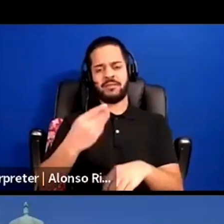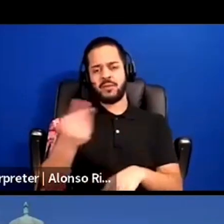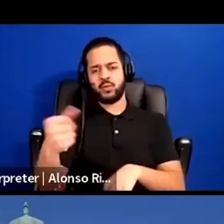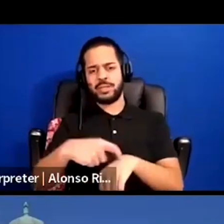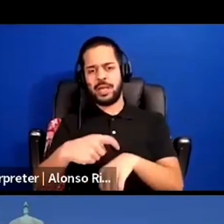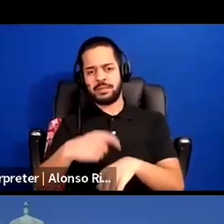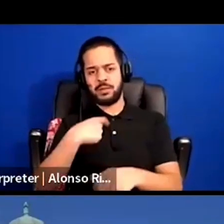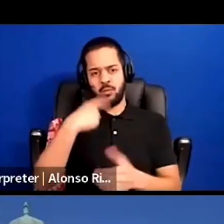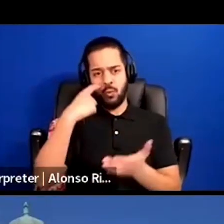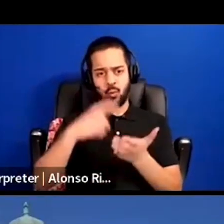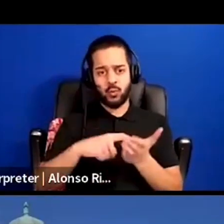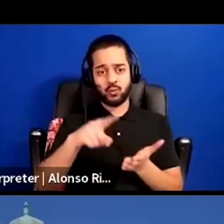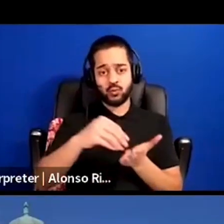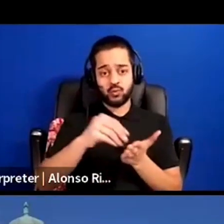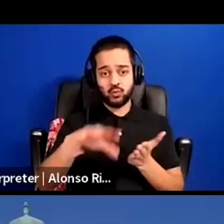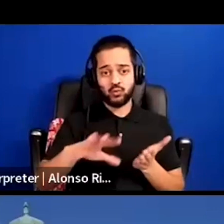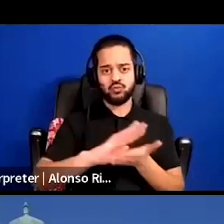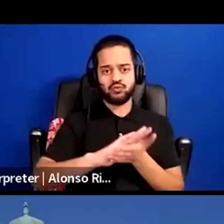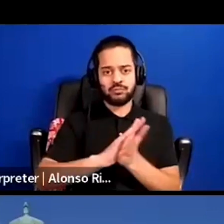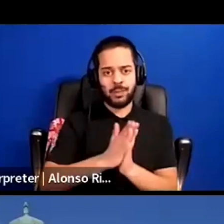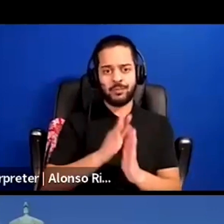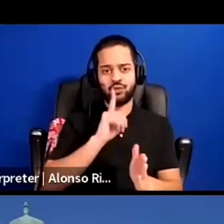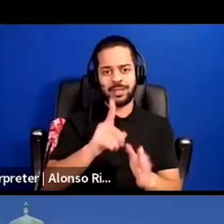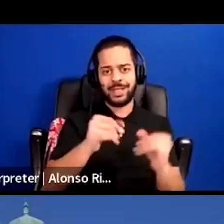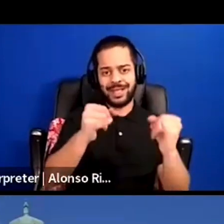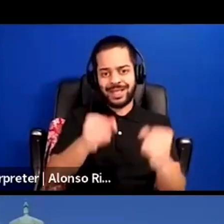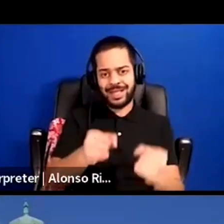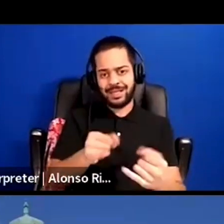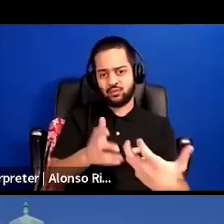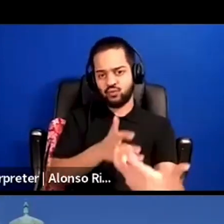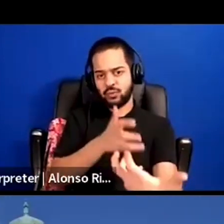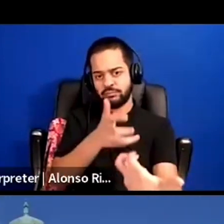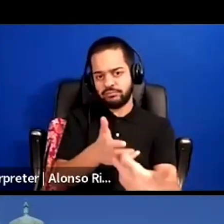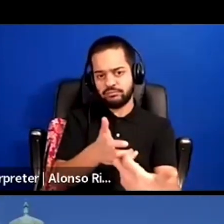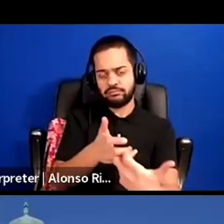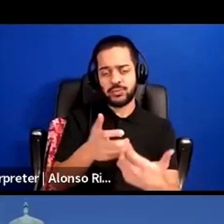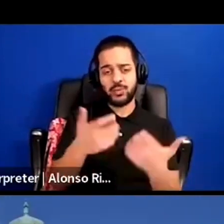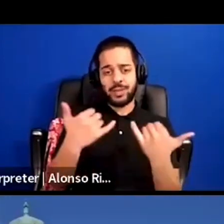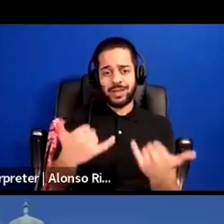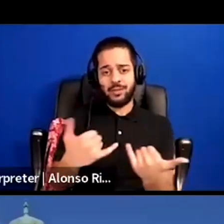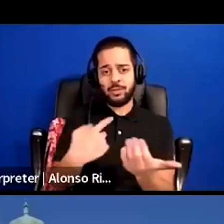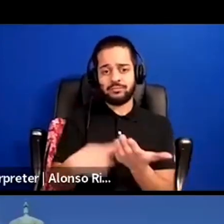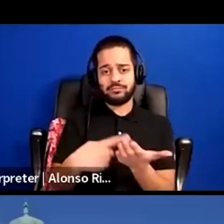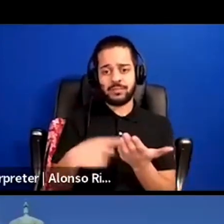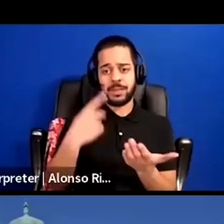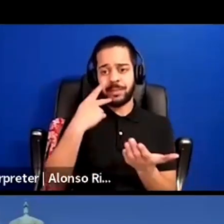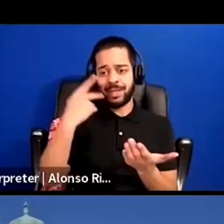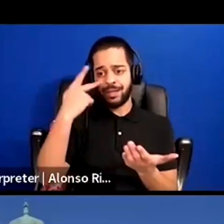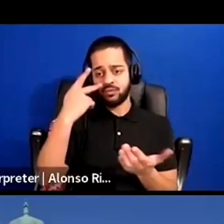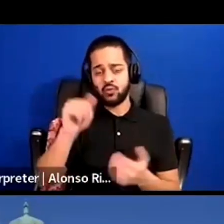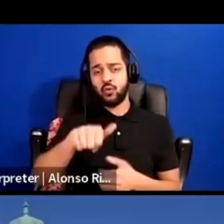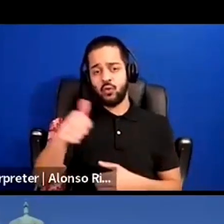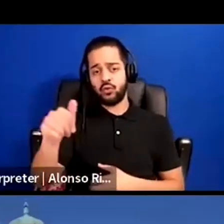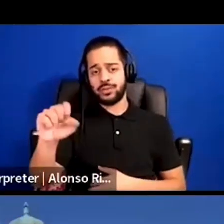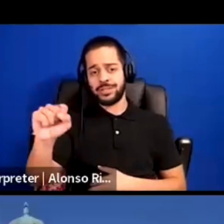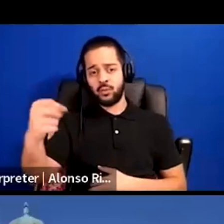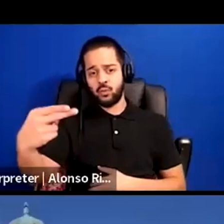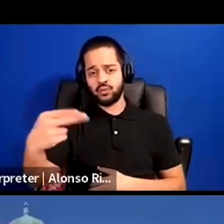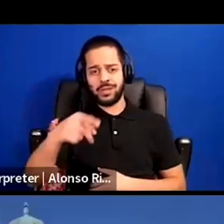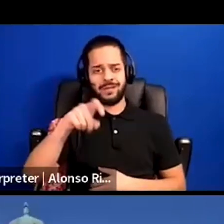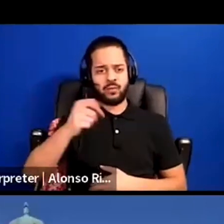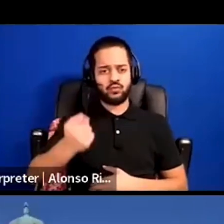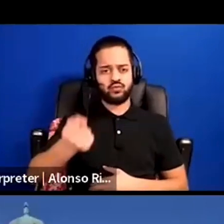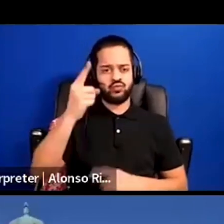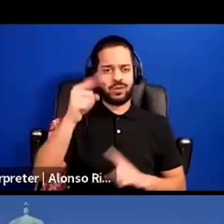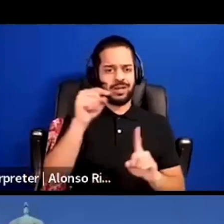really got individualized. So whenever we're having these discussions, especially with parents and other stakeholders, people have to understand the staffing